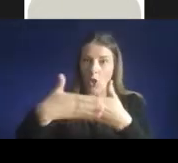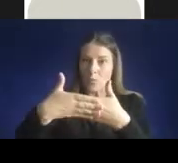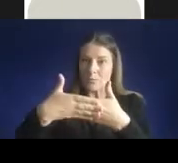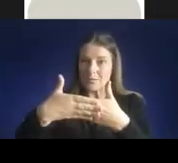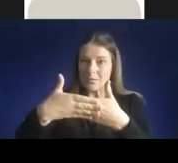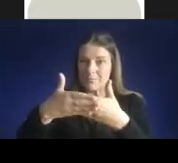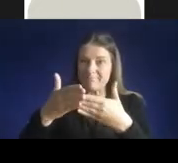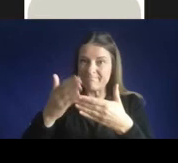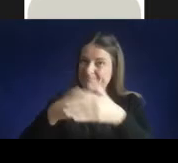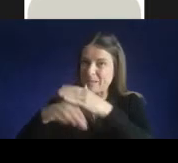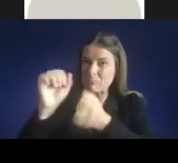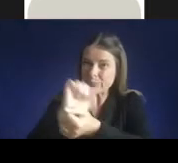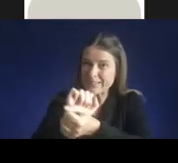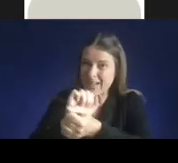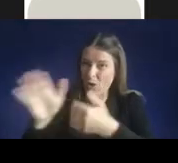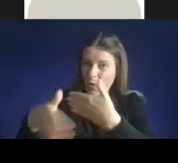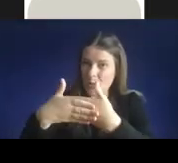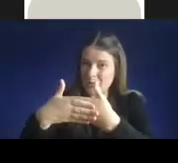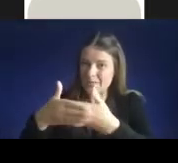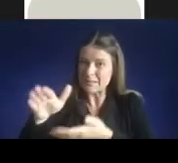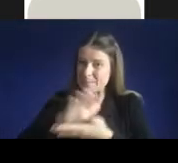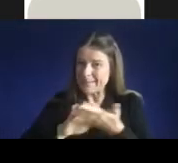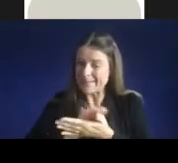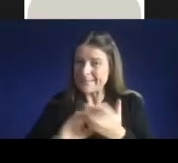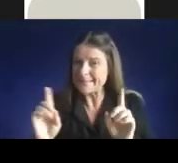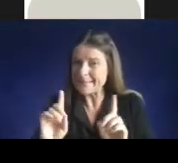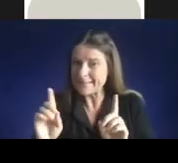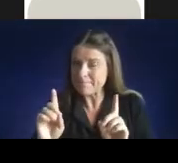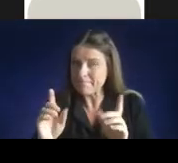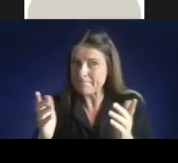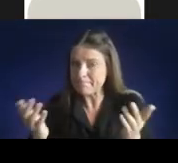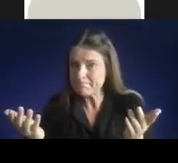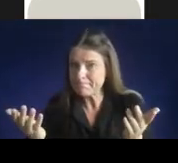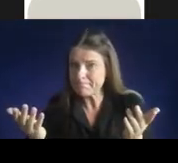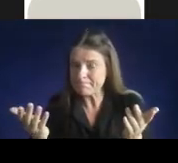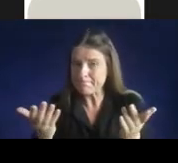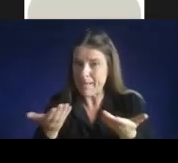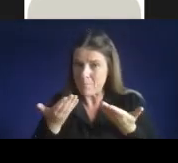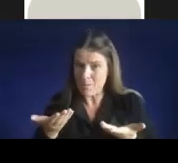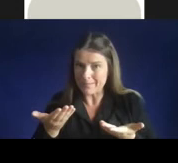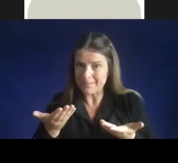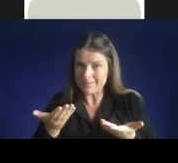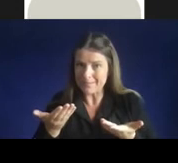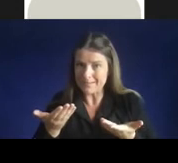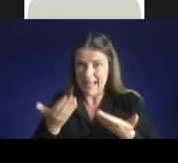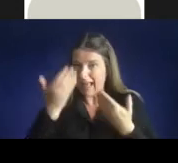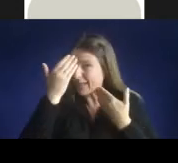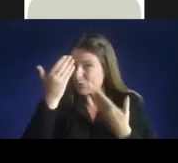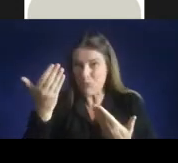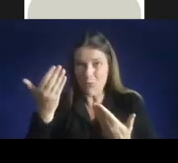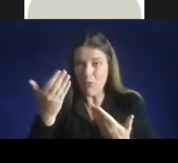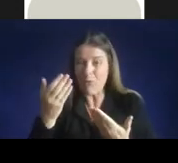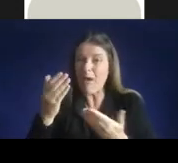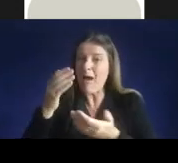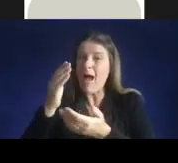This means that right now, during COVID, there is no way to be certain that this